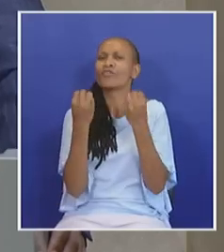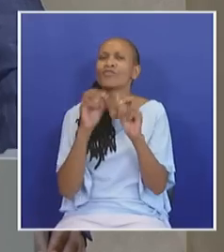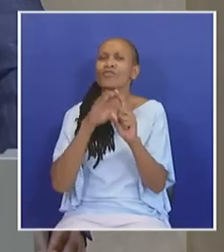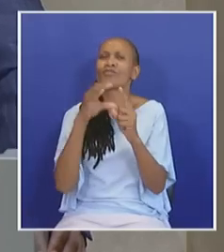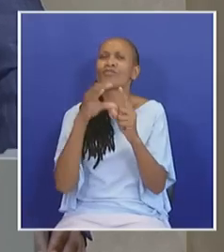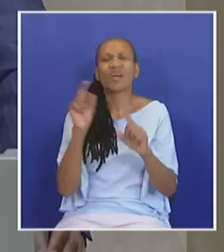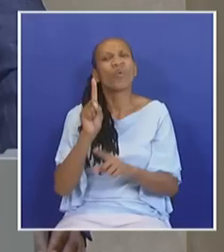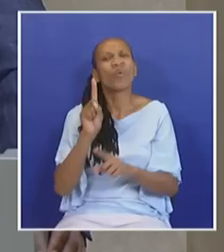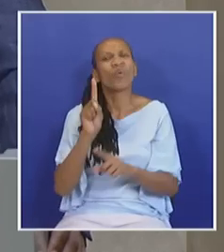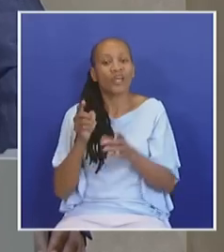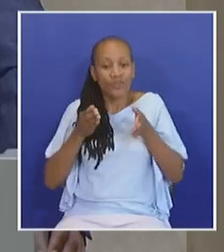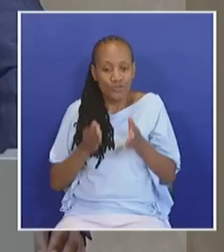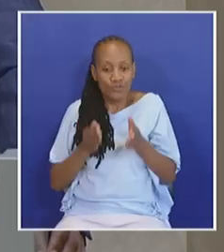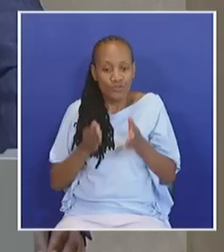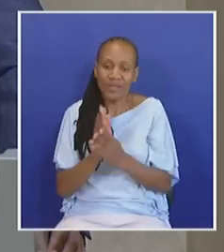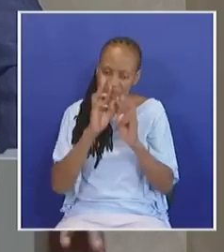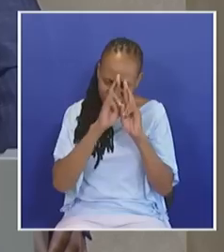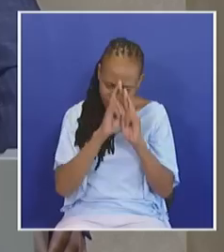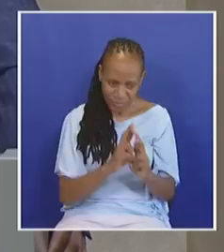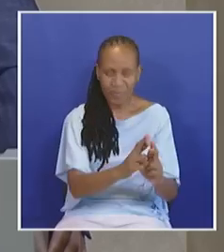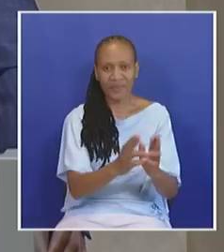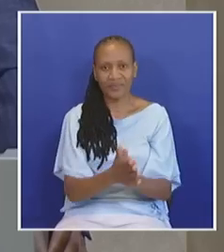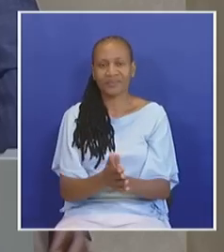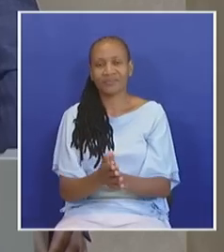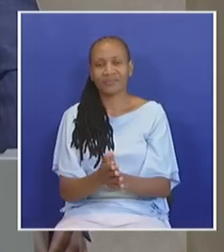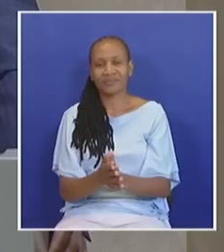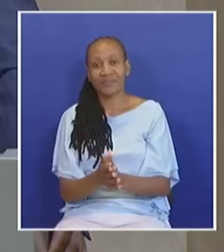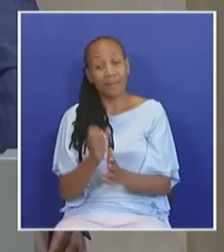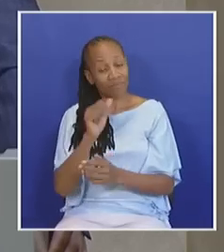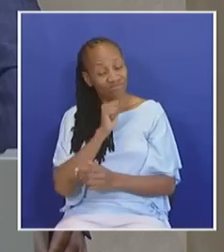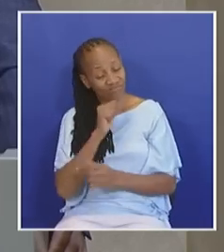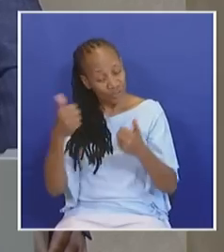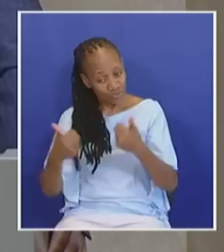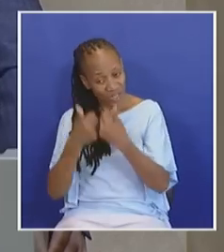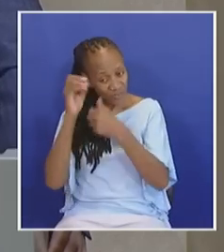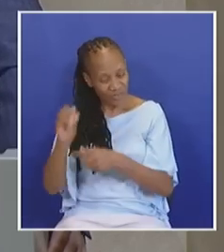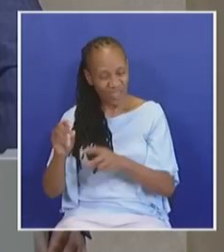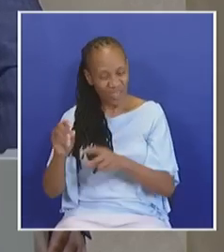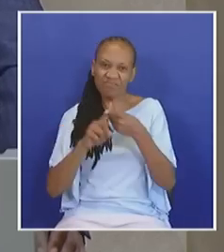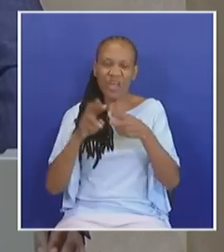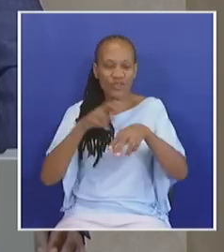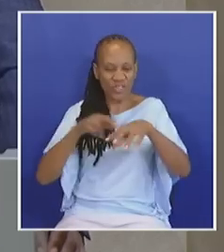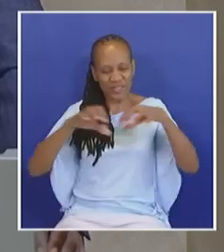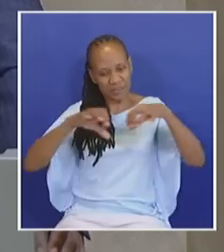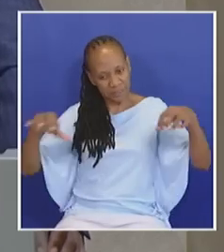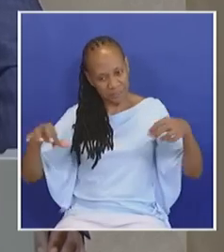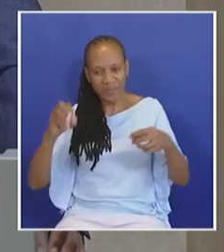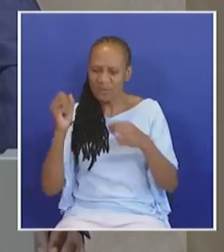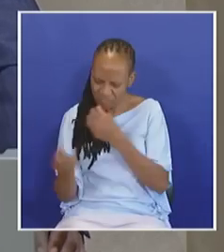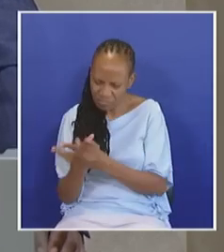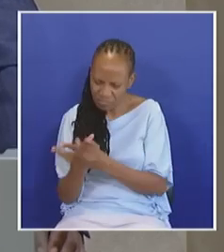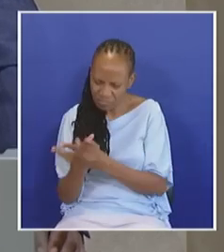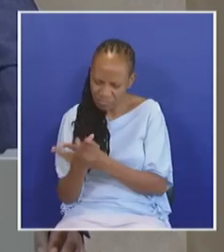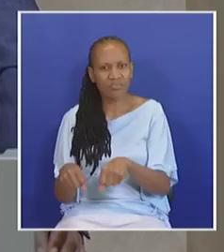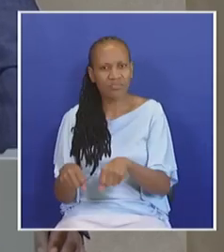of human rights and dignity. Although challenges remain like racism, there are more things that